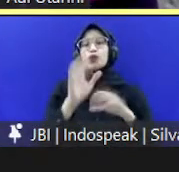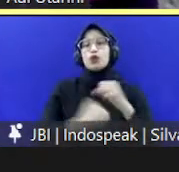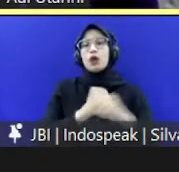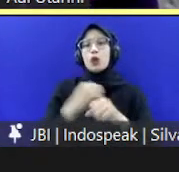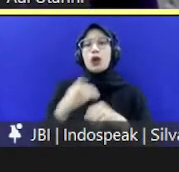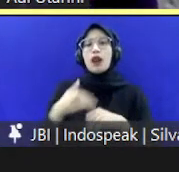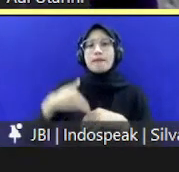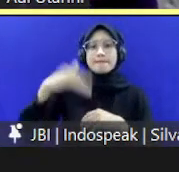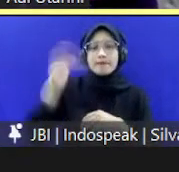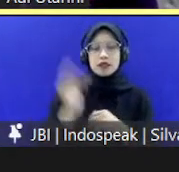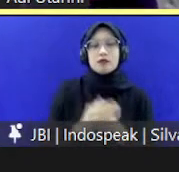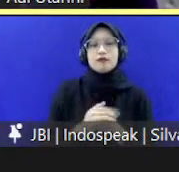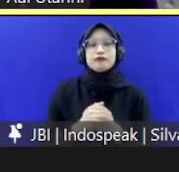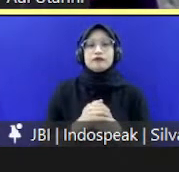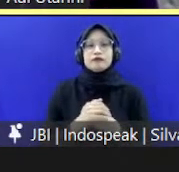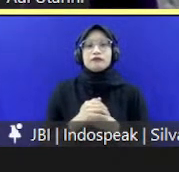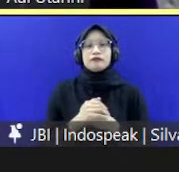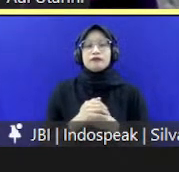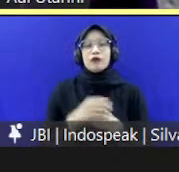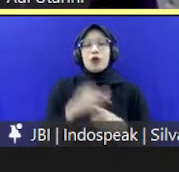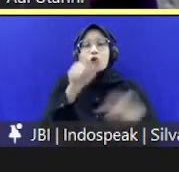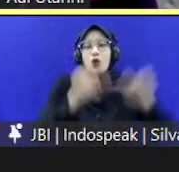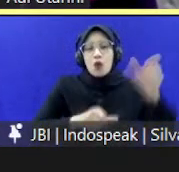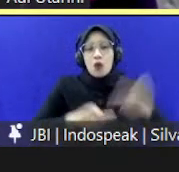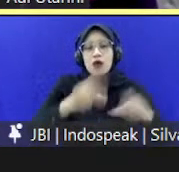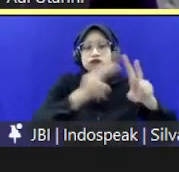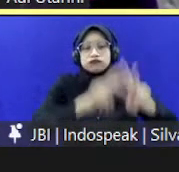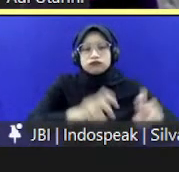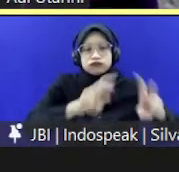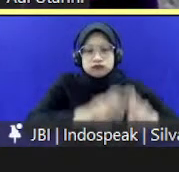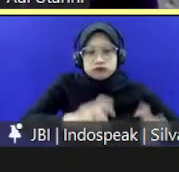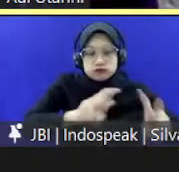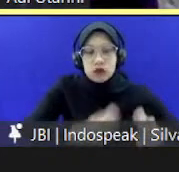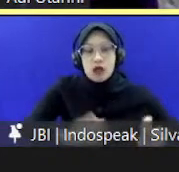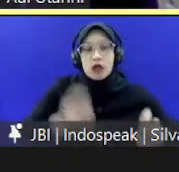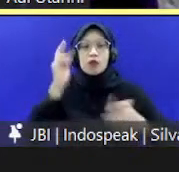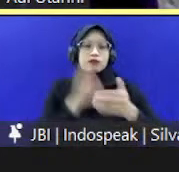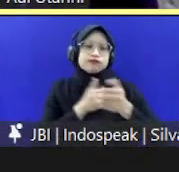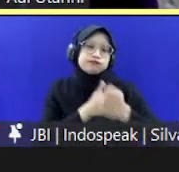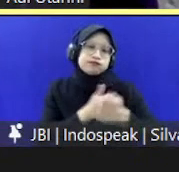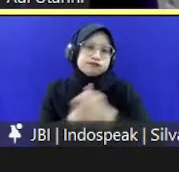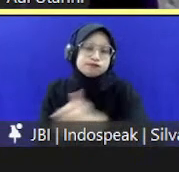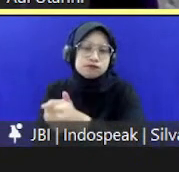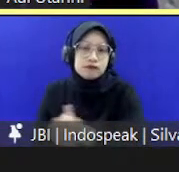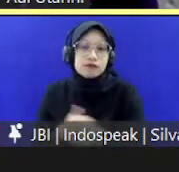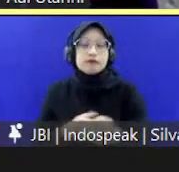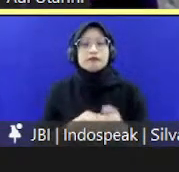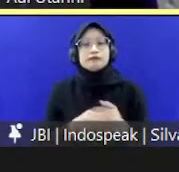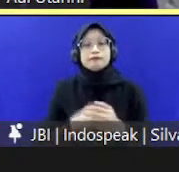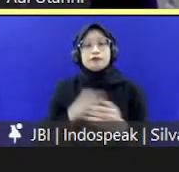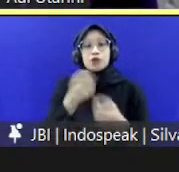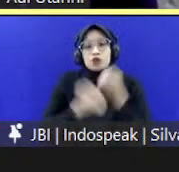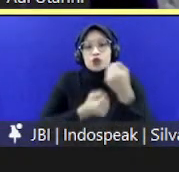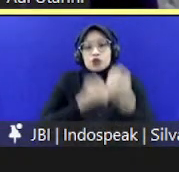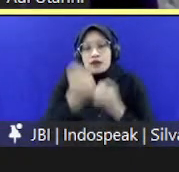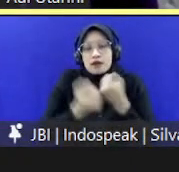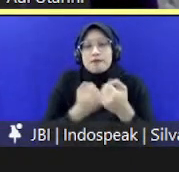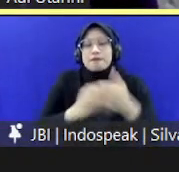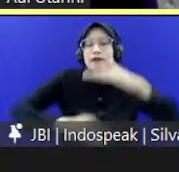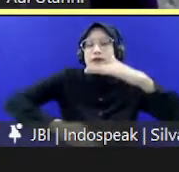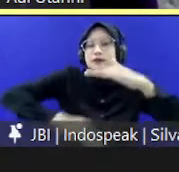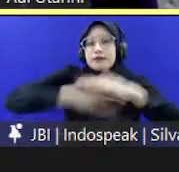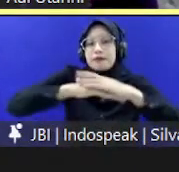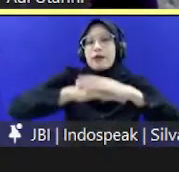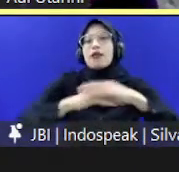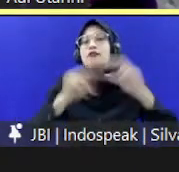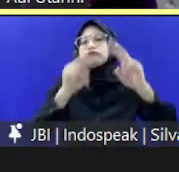team leaders and researchers I'm very proud of. And we feel that we have shown our best effort for this study to